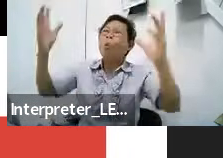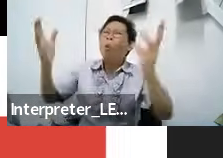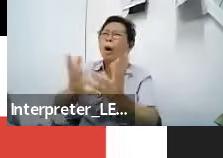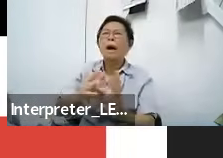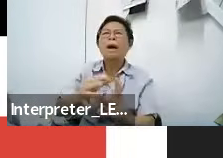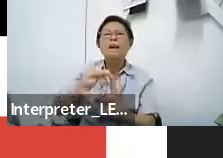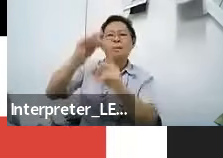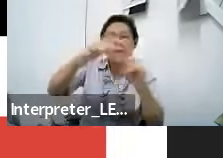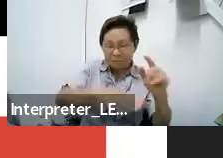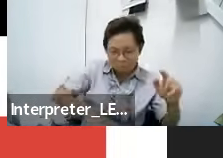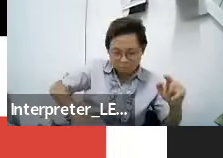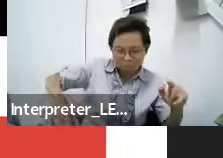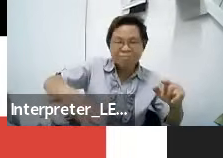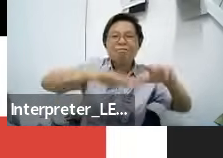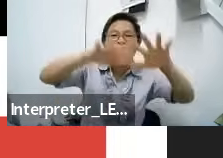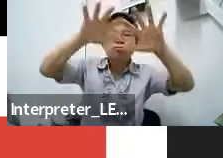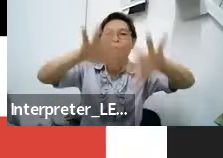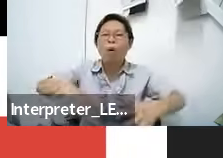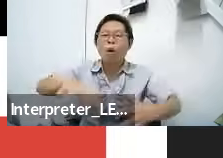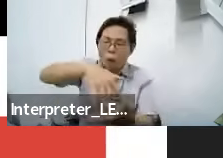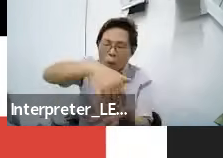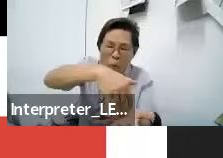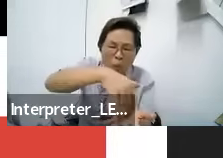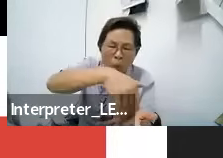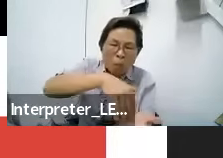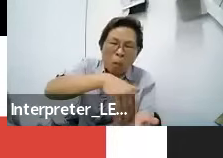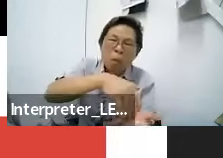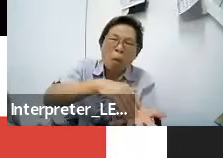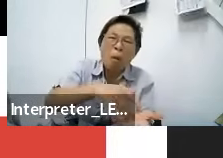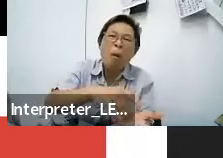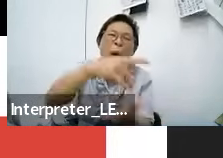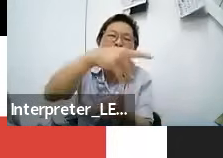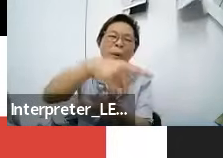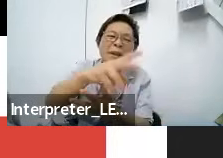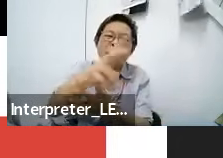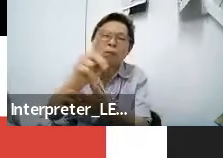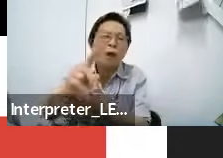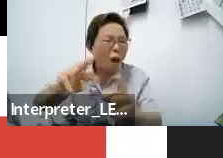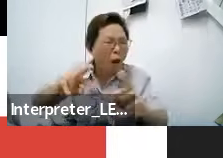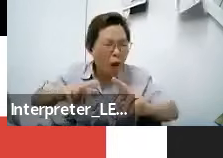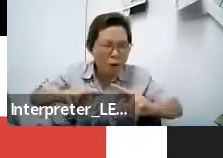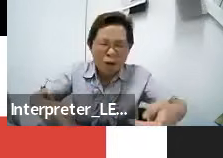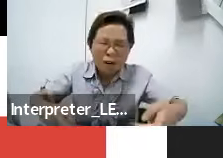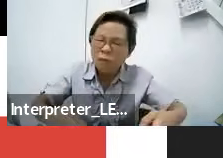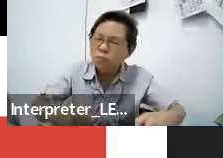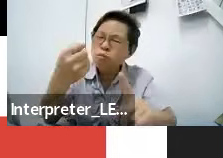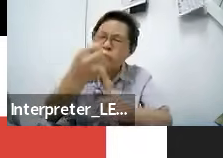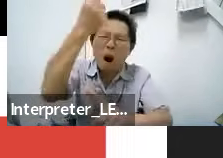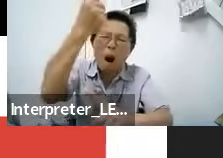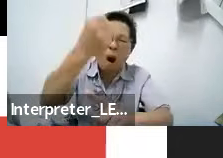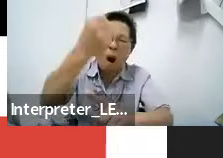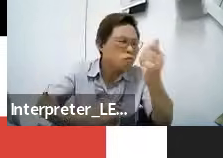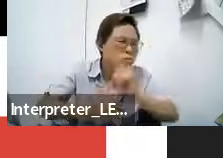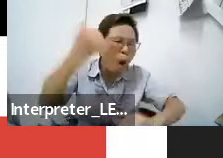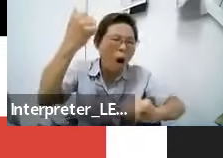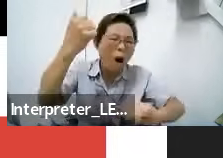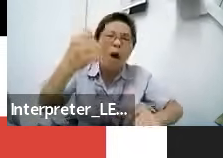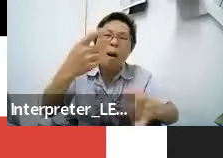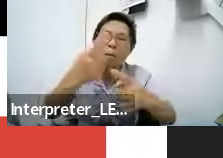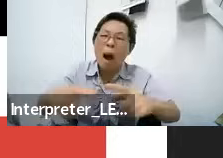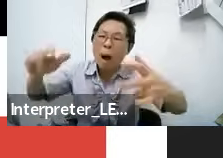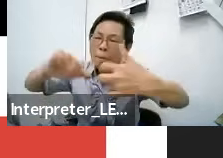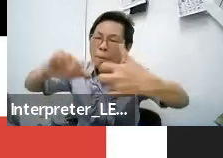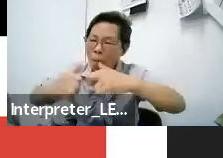well, with the most vulnerable learners that have been affected the most. However, the crisis